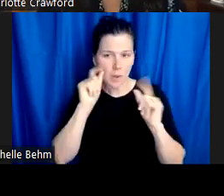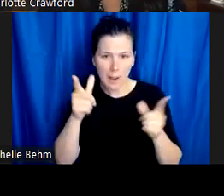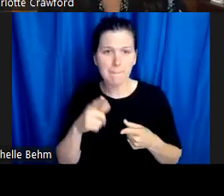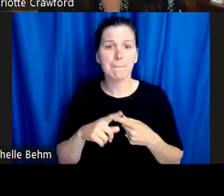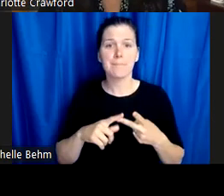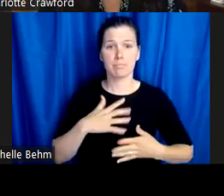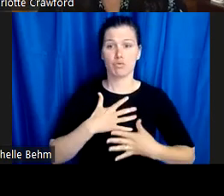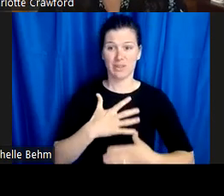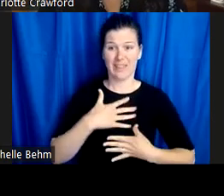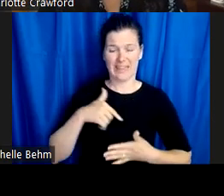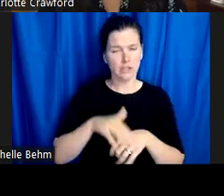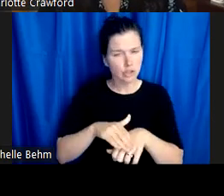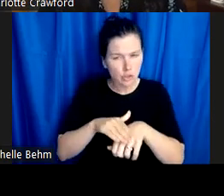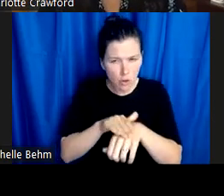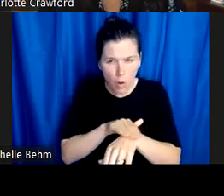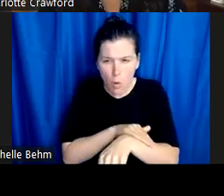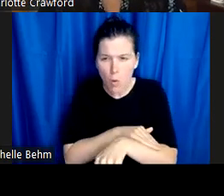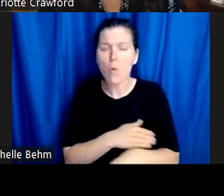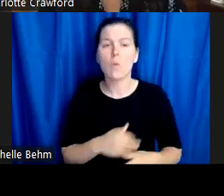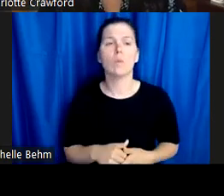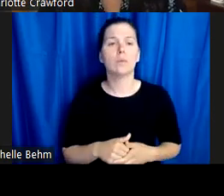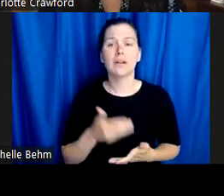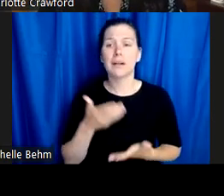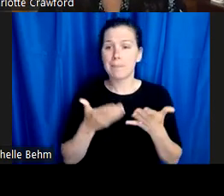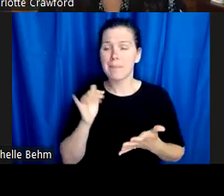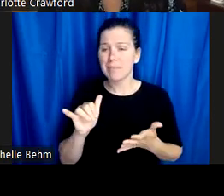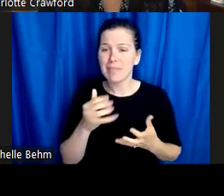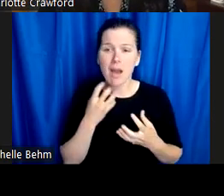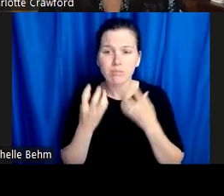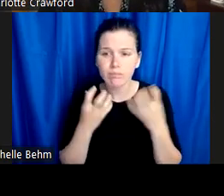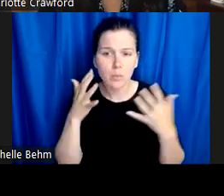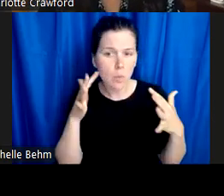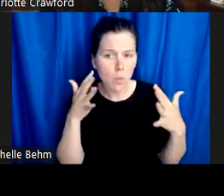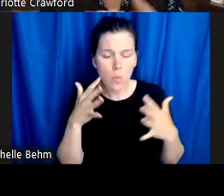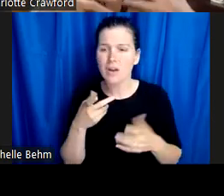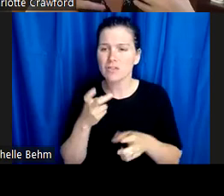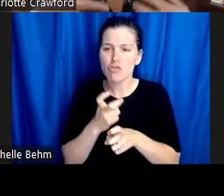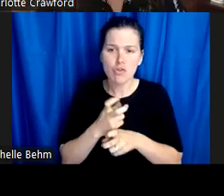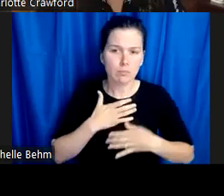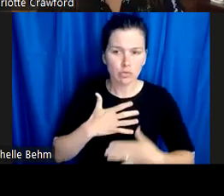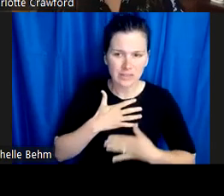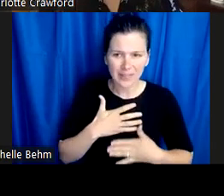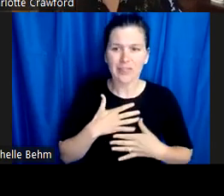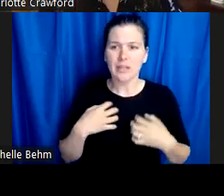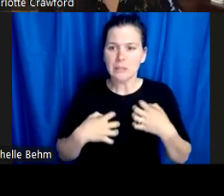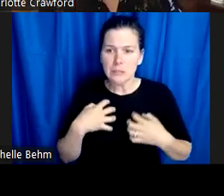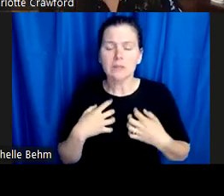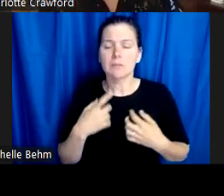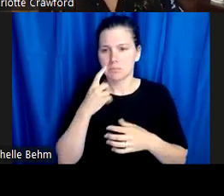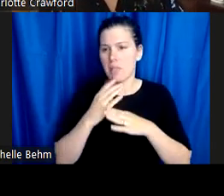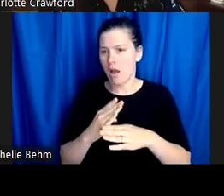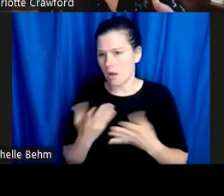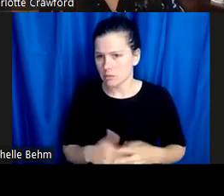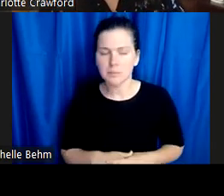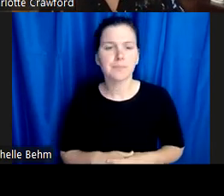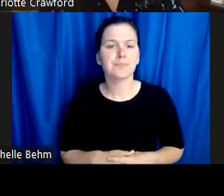really slow. They may be making the gurgling sounds or a sound like they can't catch their breath because their airway's a little blocked,